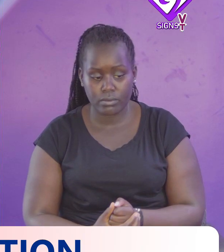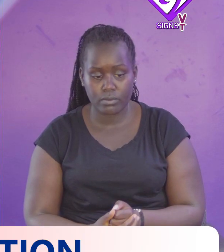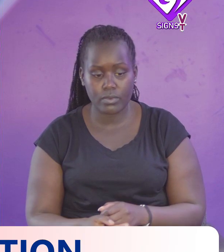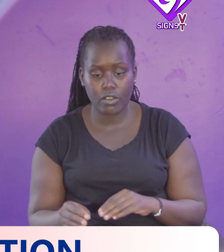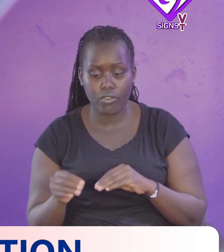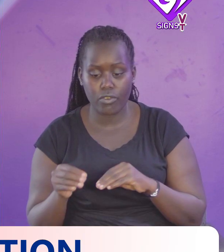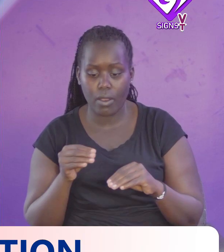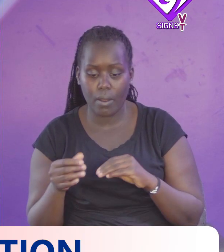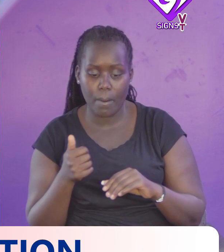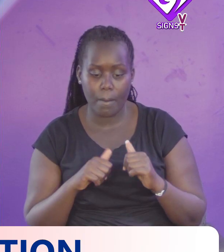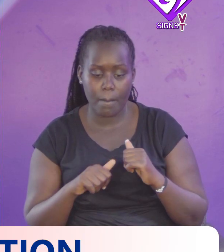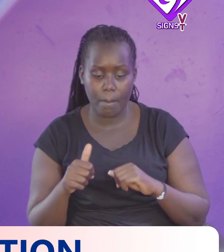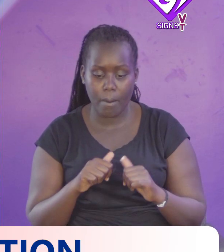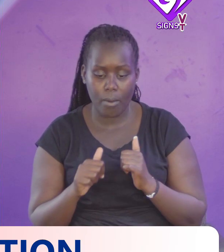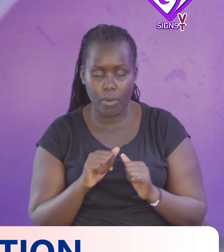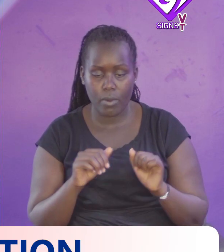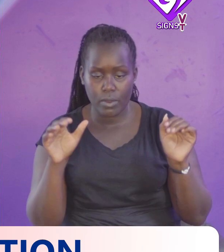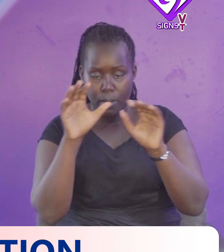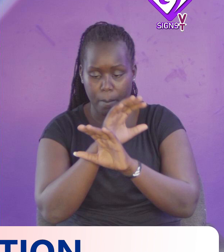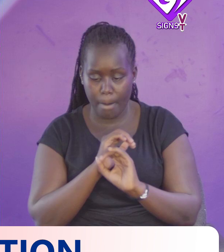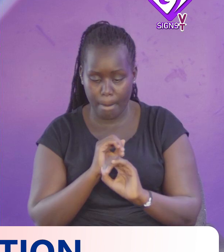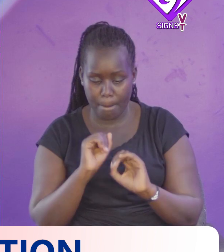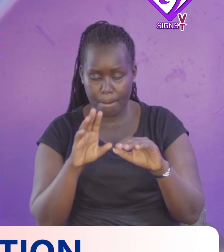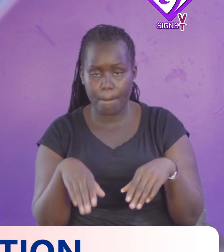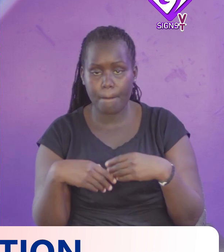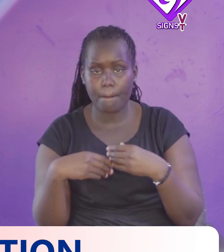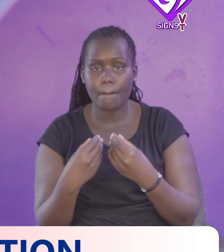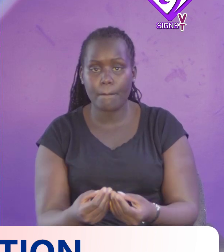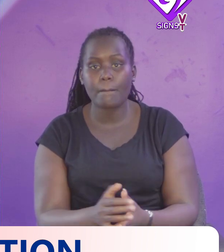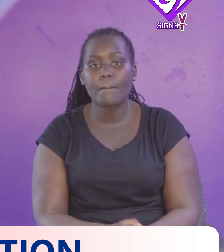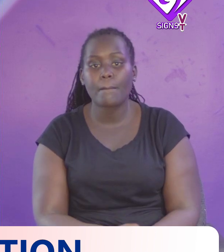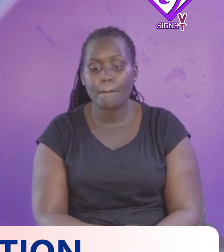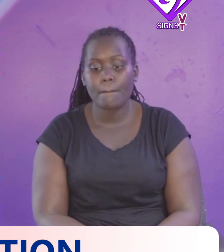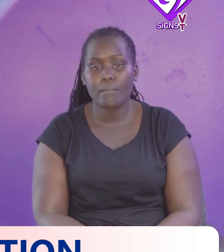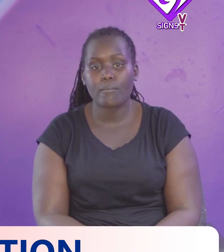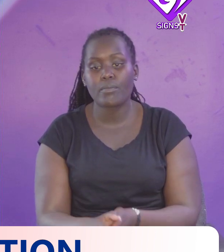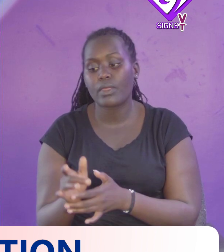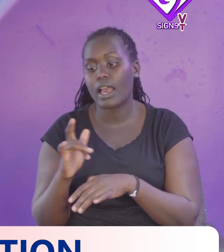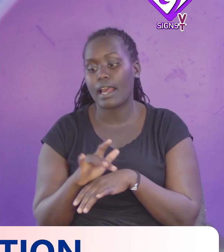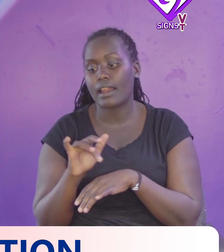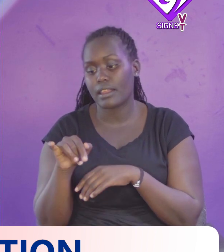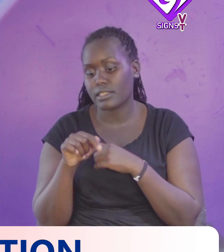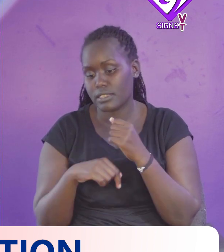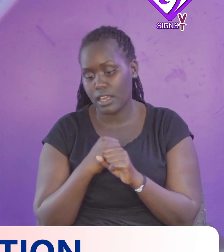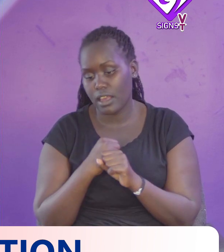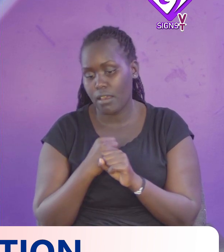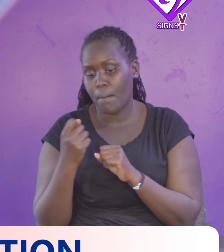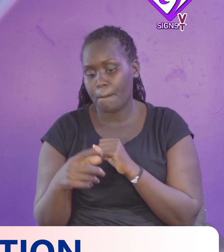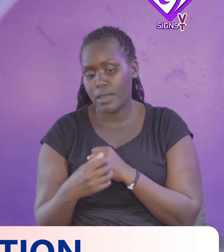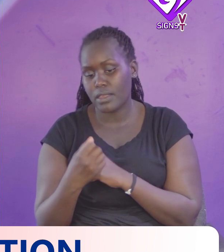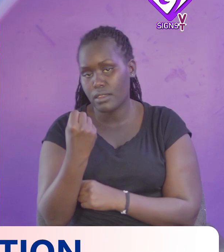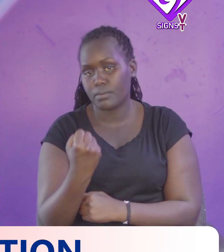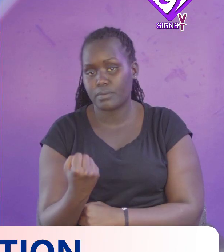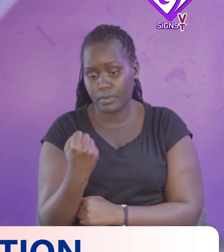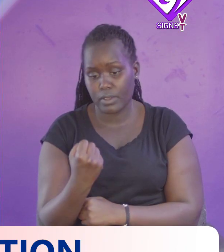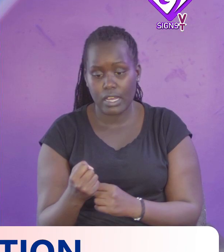Disability Act. Yeah. That the president ascended to. Yeah. That was early this year, around May there. Yes, it was a very